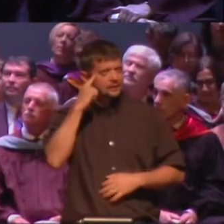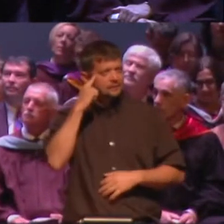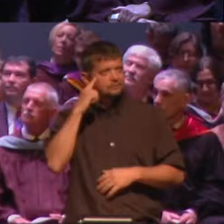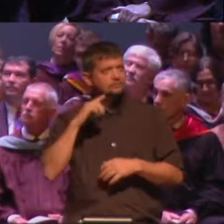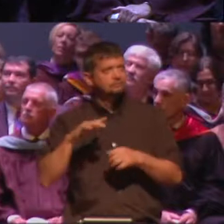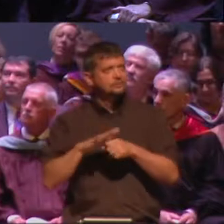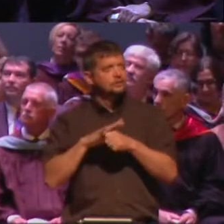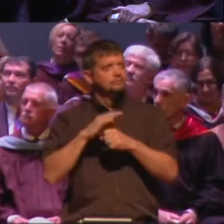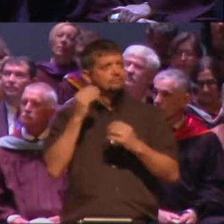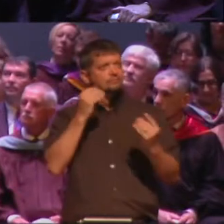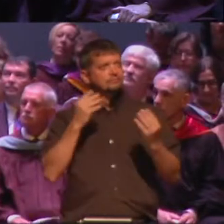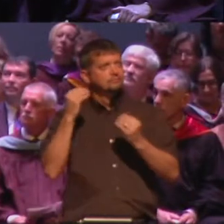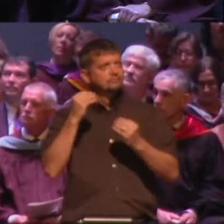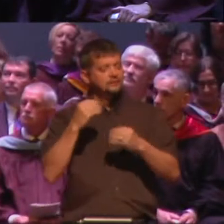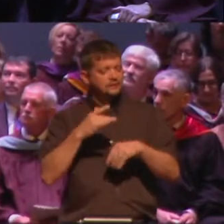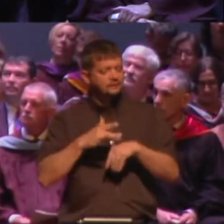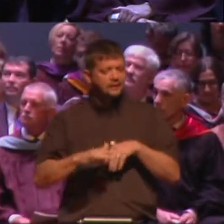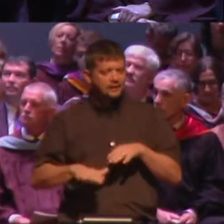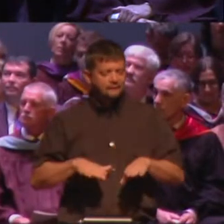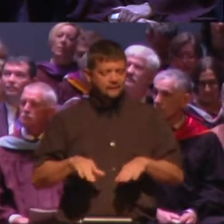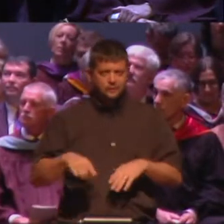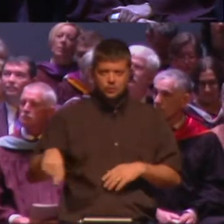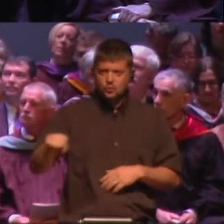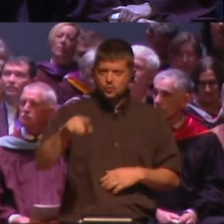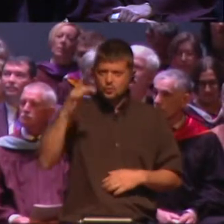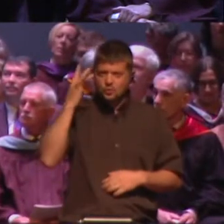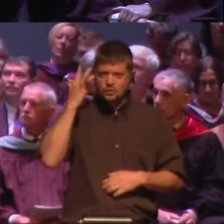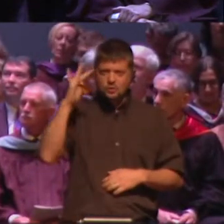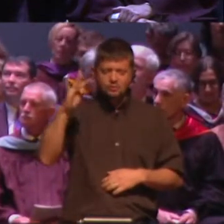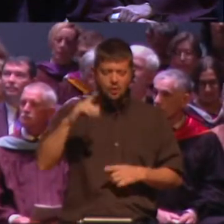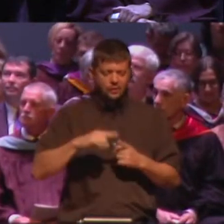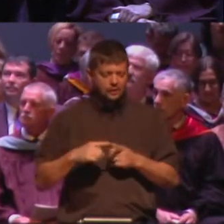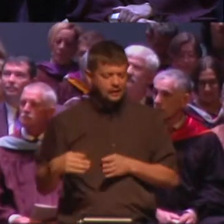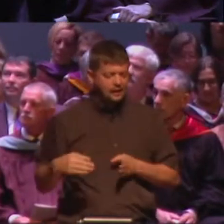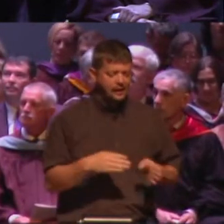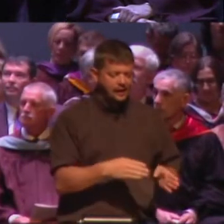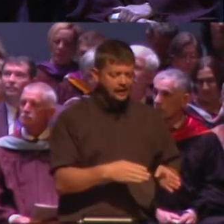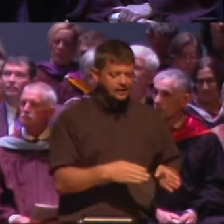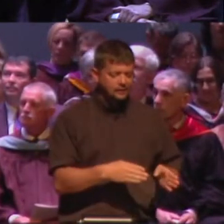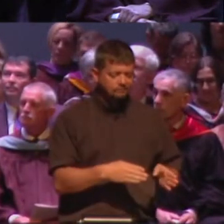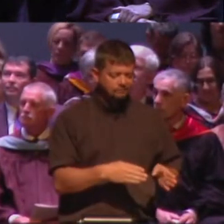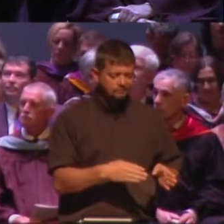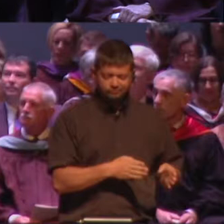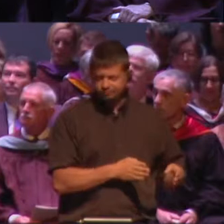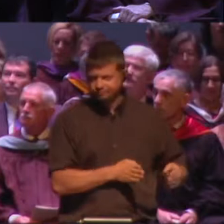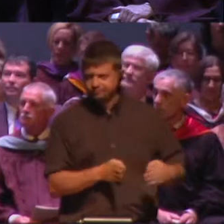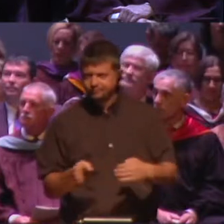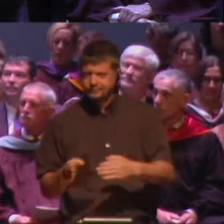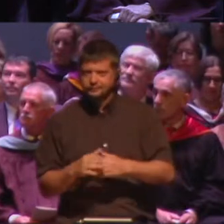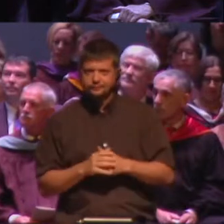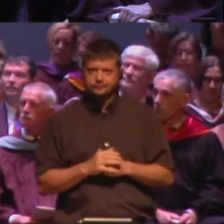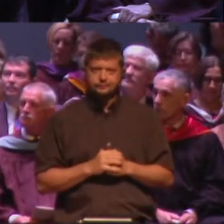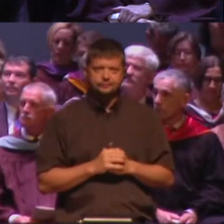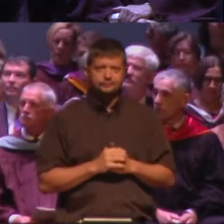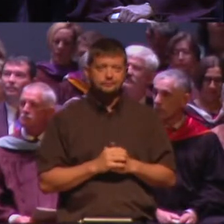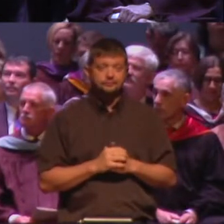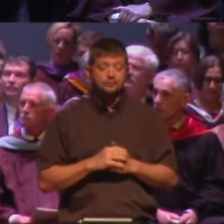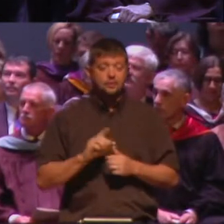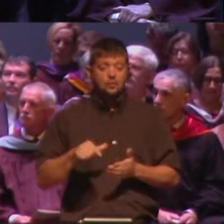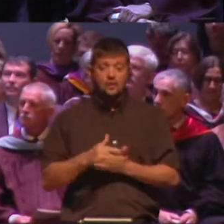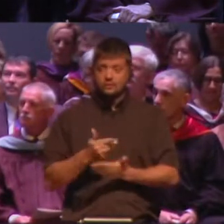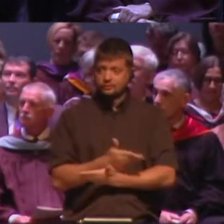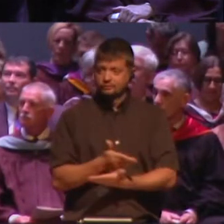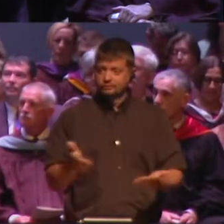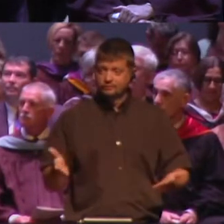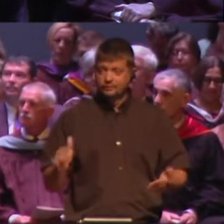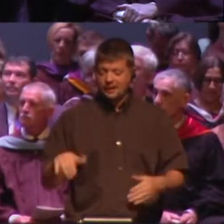your shoes full of feet, you're too smart to go down any not so good street. Graduates, those words